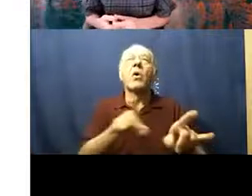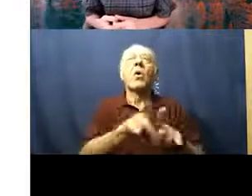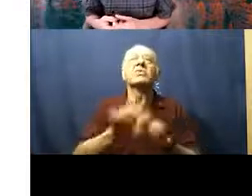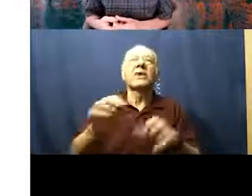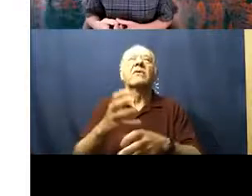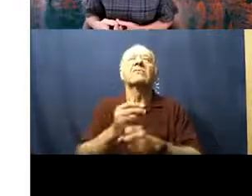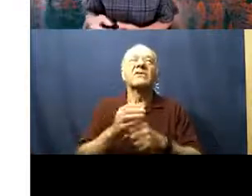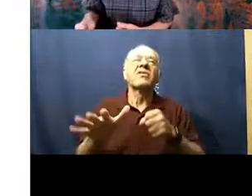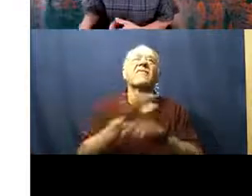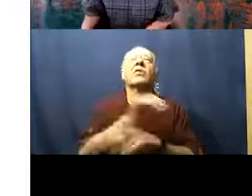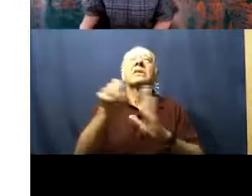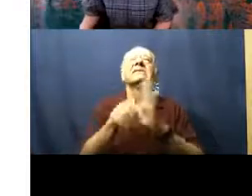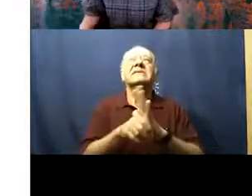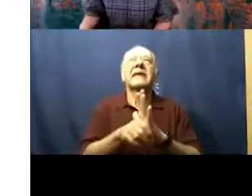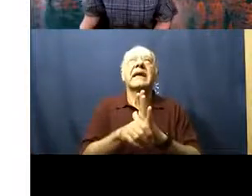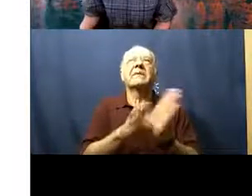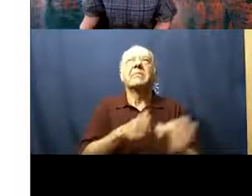receive the full state plan benefits.